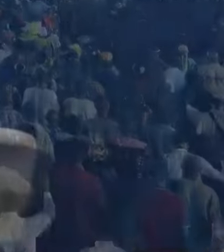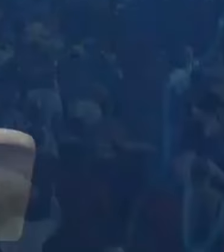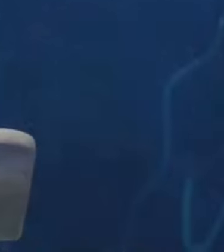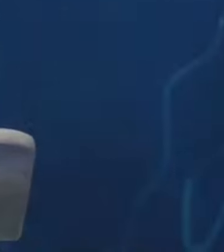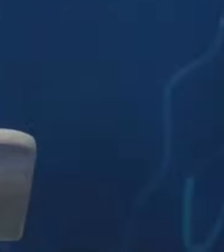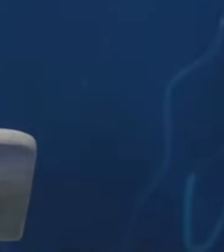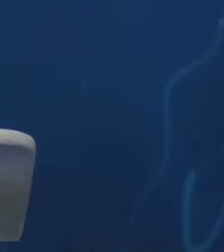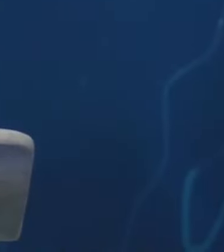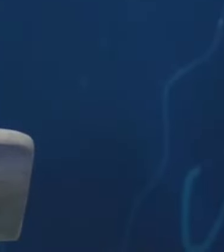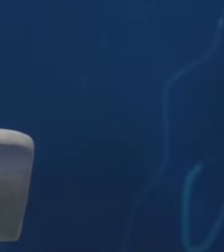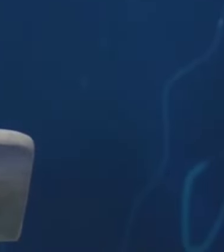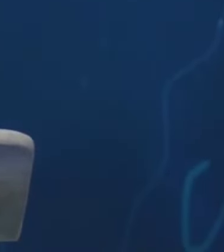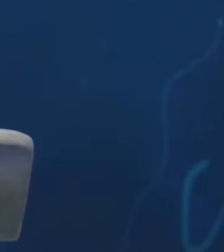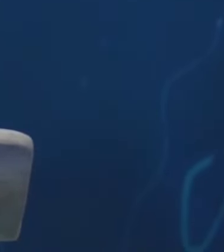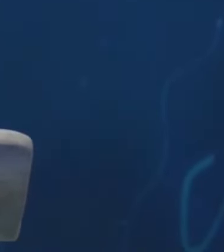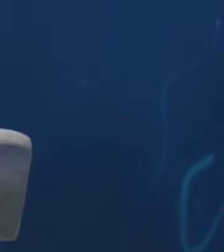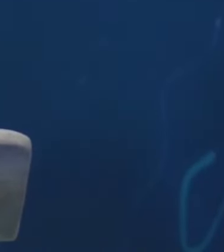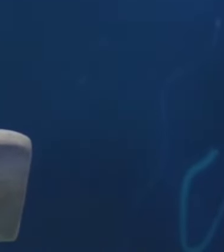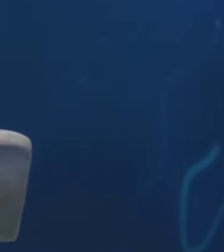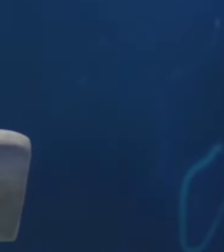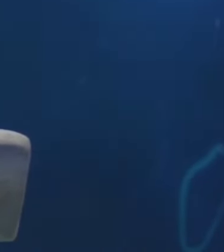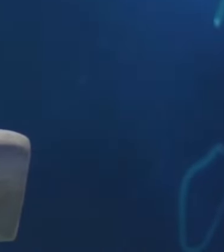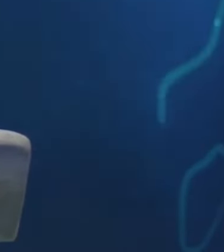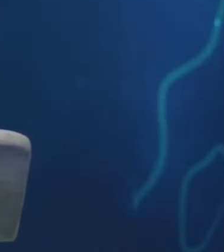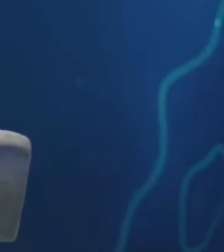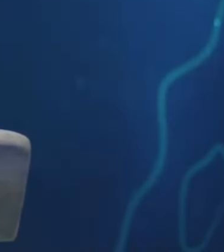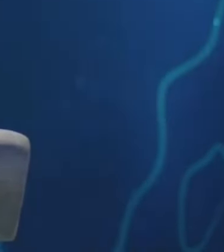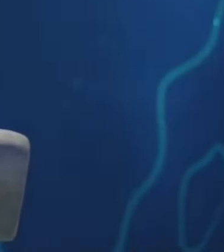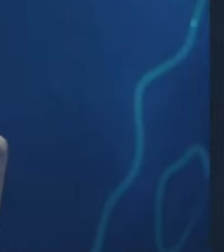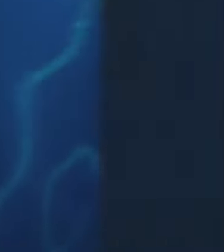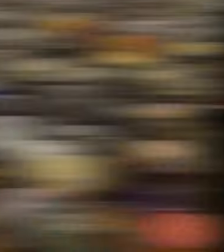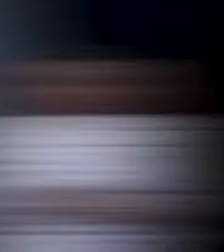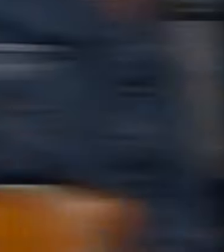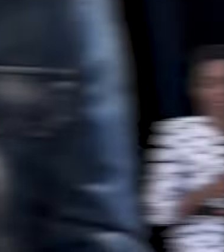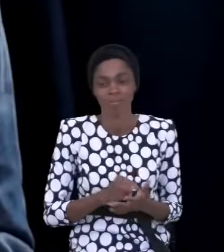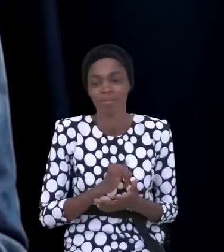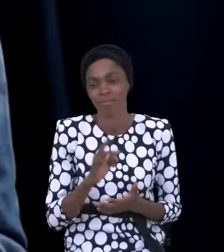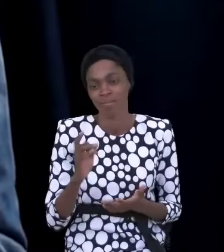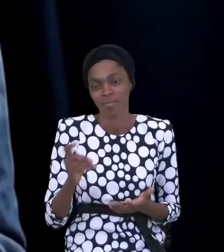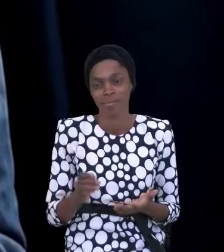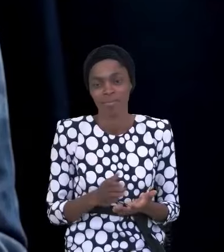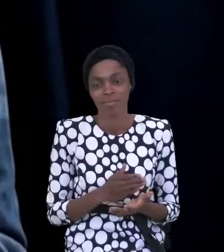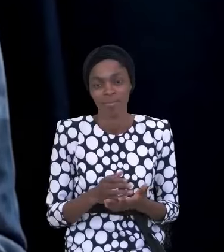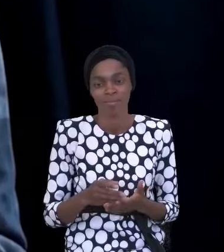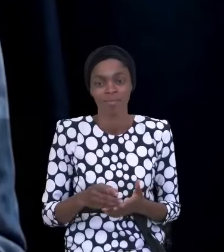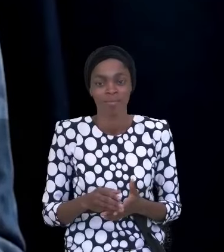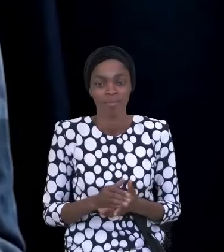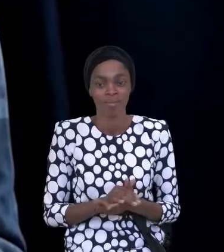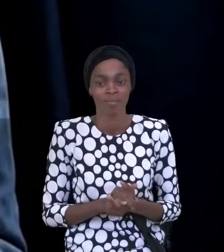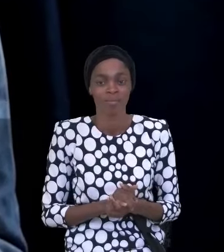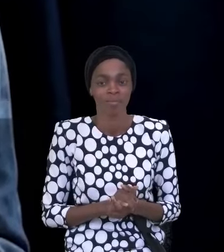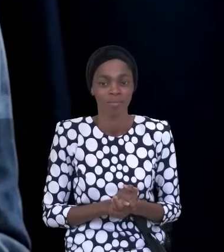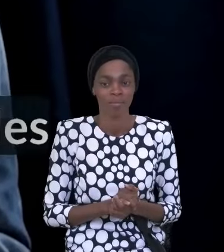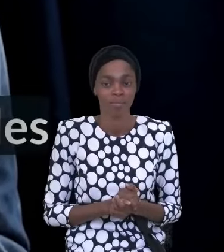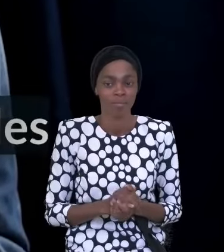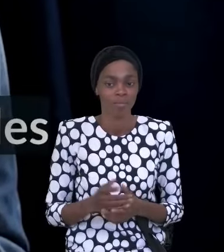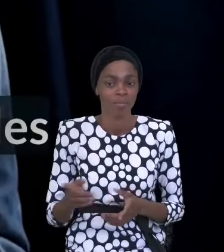the miracle, you start coming out. Want to hear your testimony. As